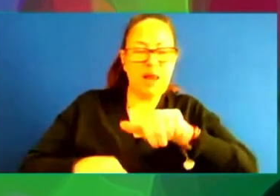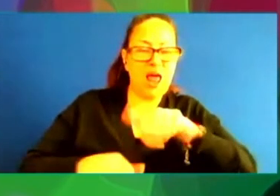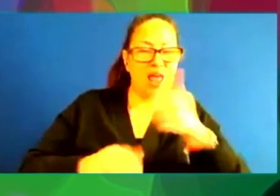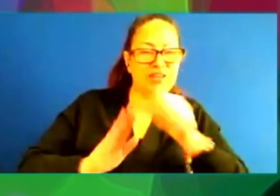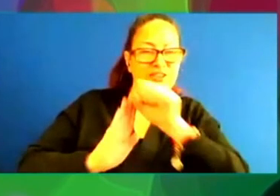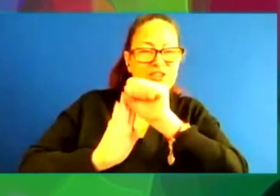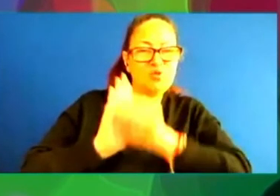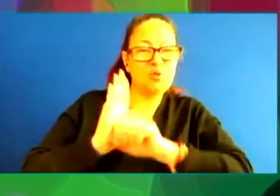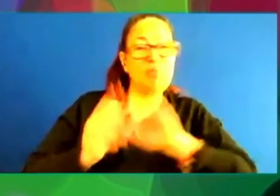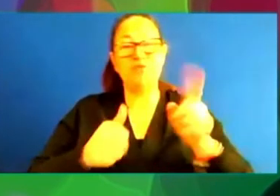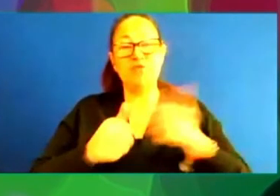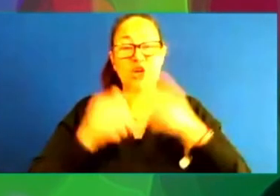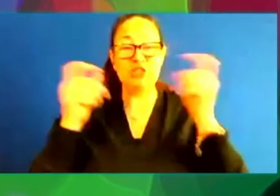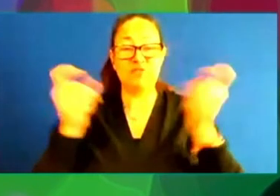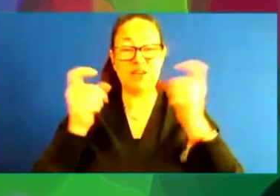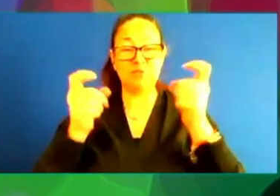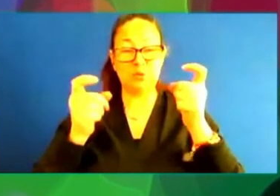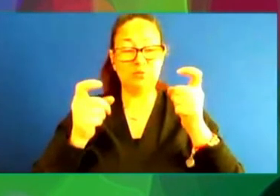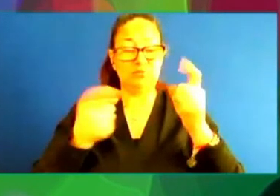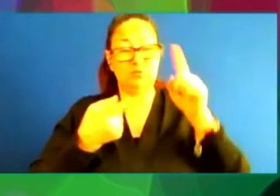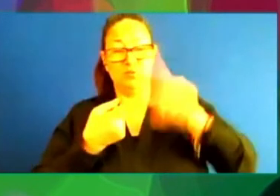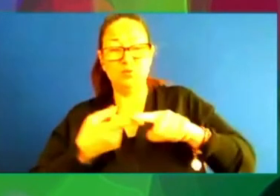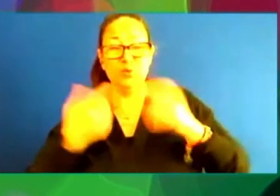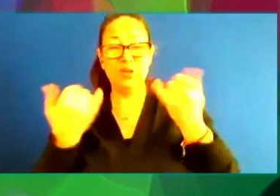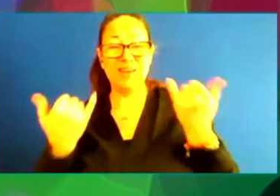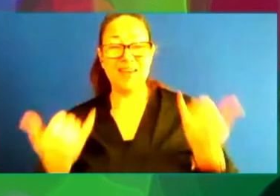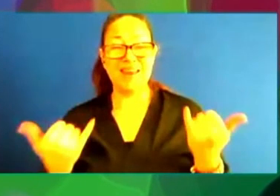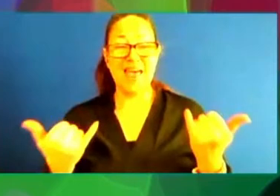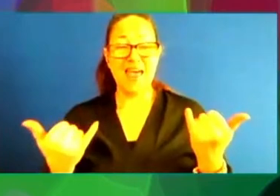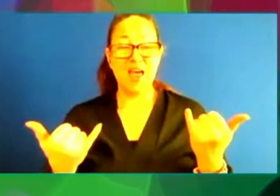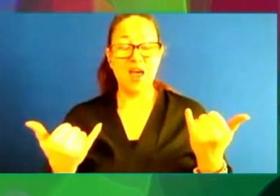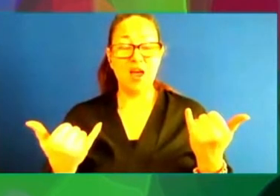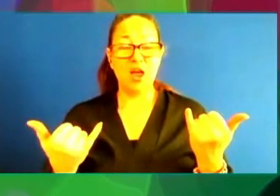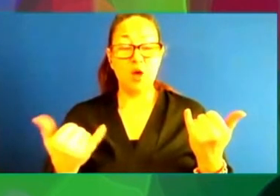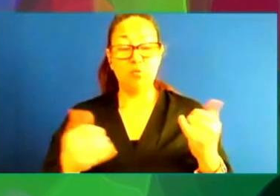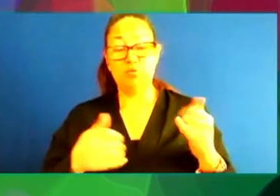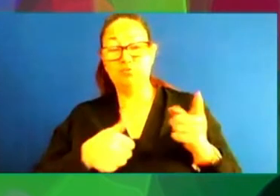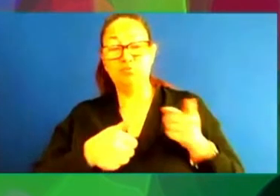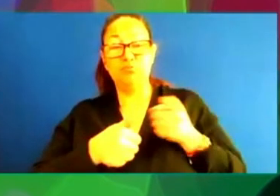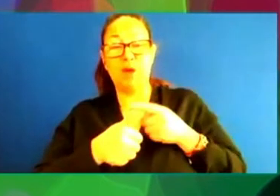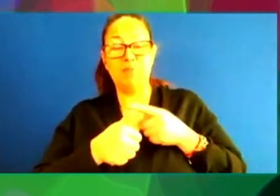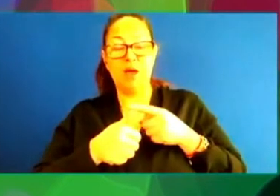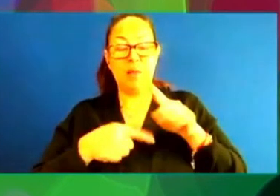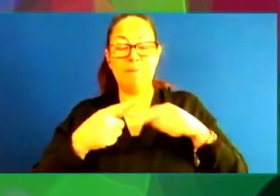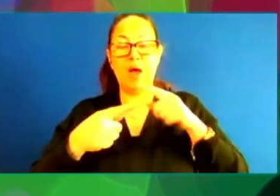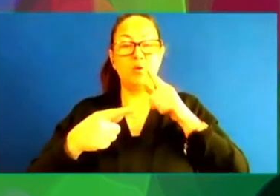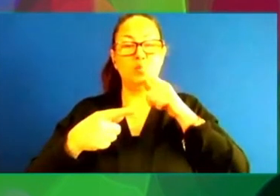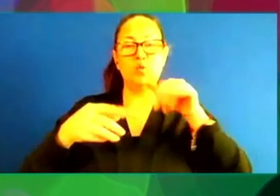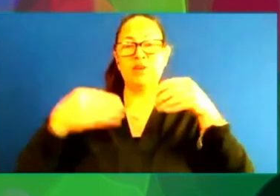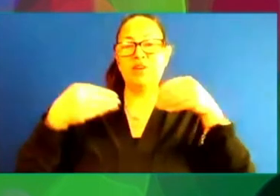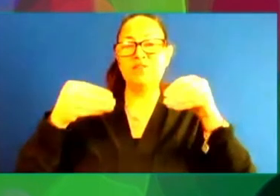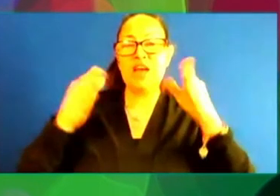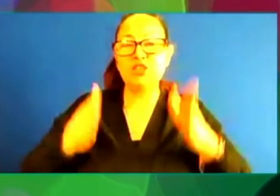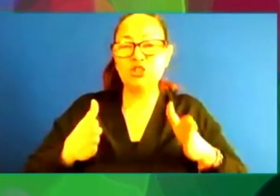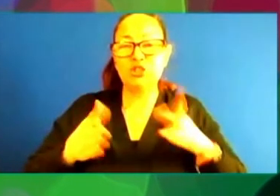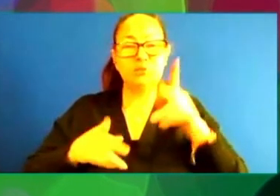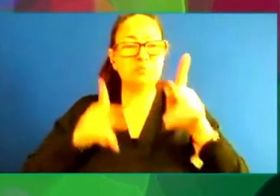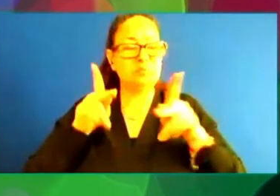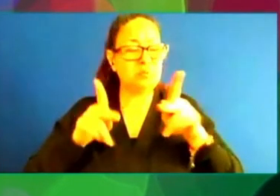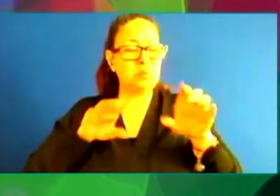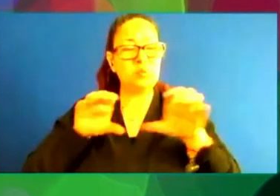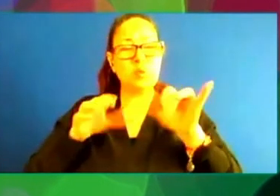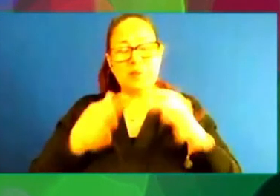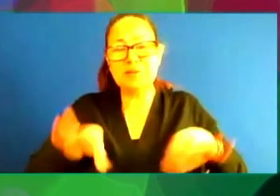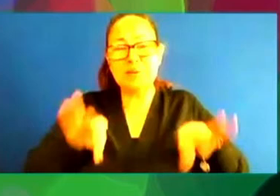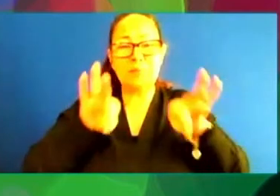first festival, and it continues to the present, was primarily in my mind about the vendors, elevating these people doing this important